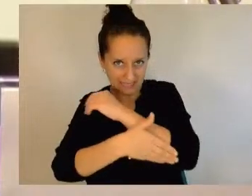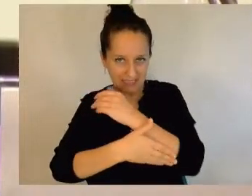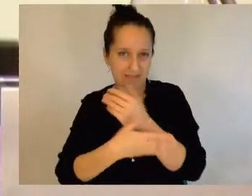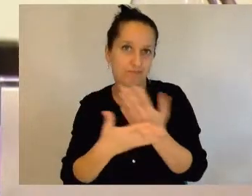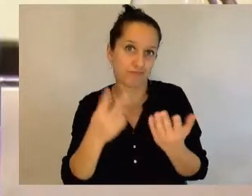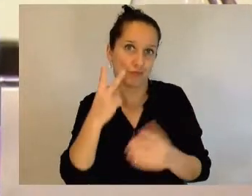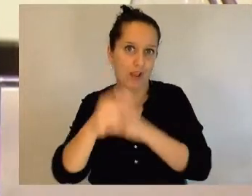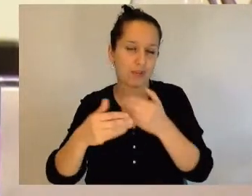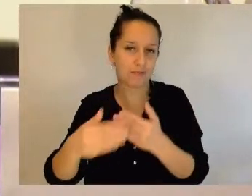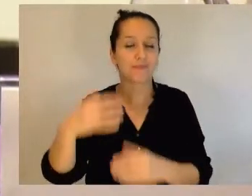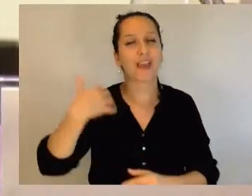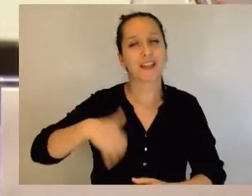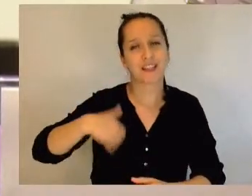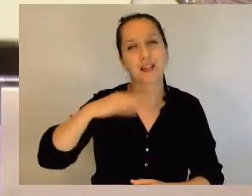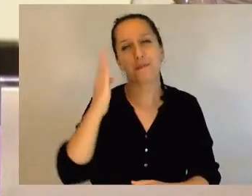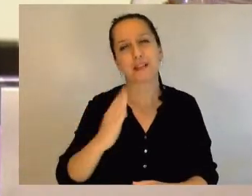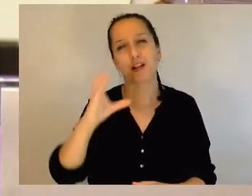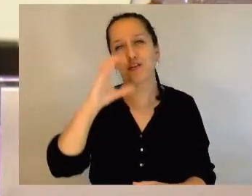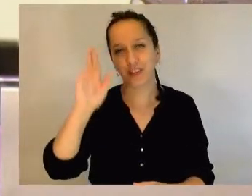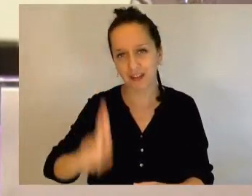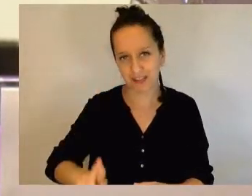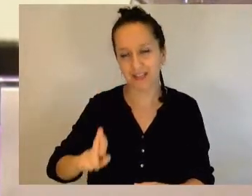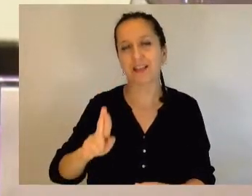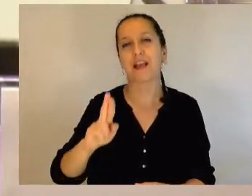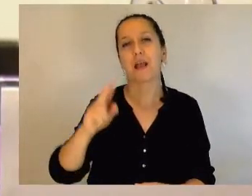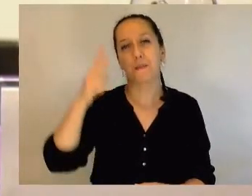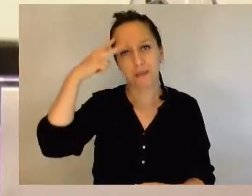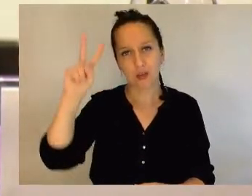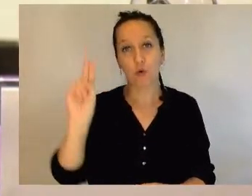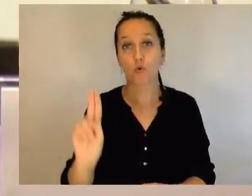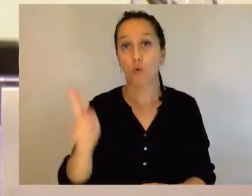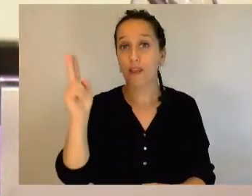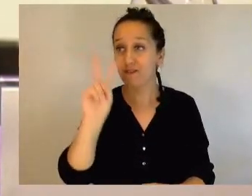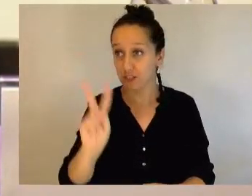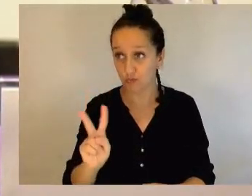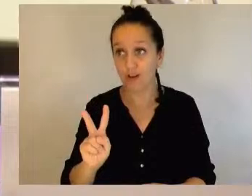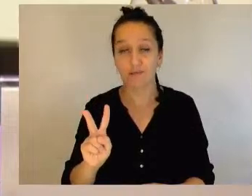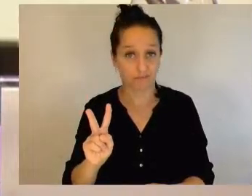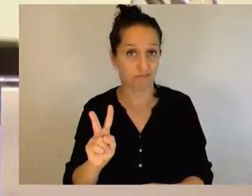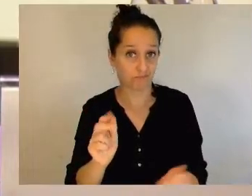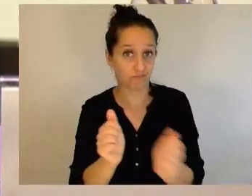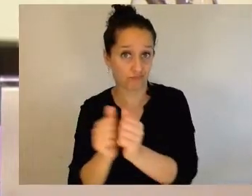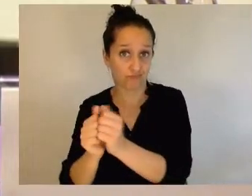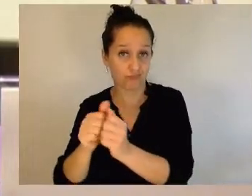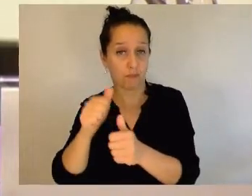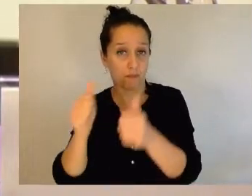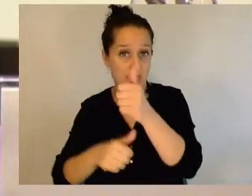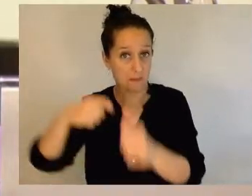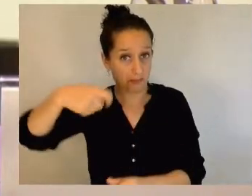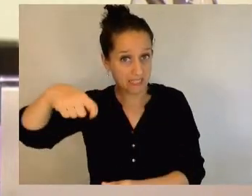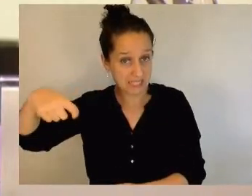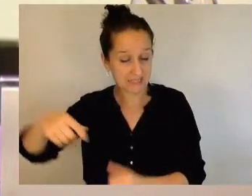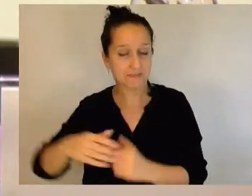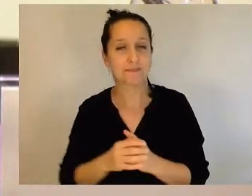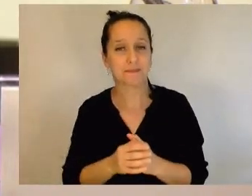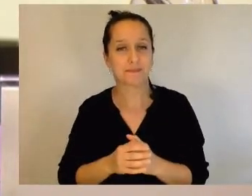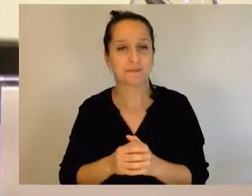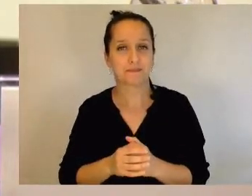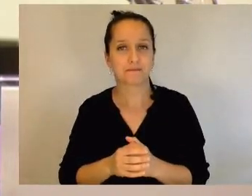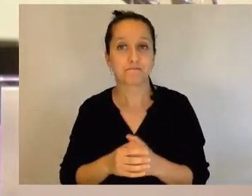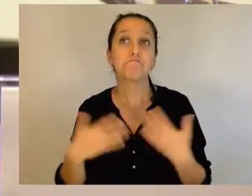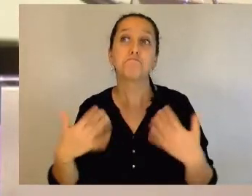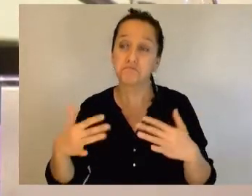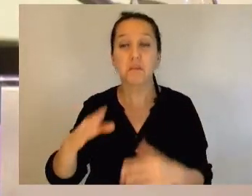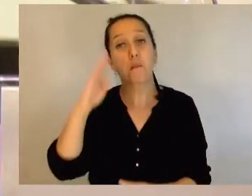years, Argentina, Brazil, Costa Rica, Mexico, Uruguay, and Venezuela. And I would also like to